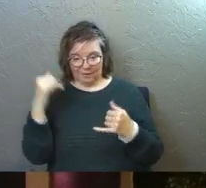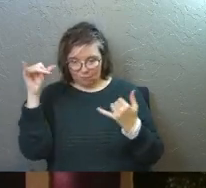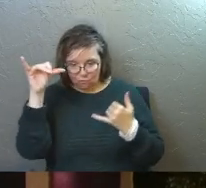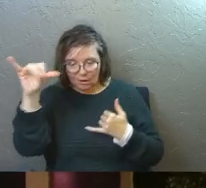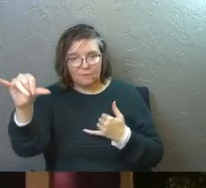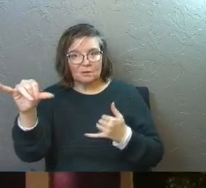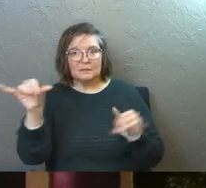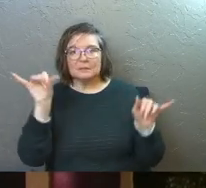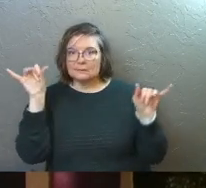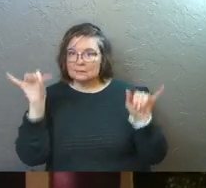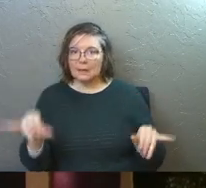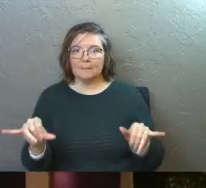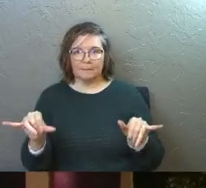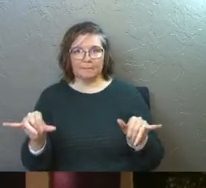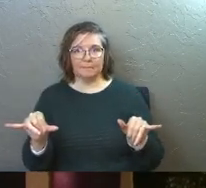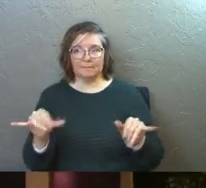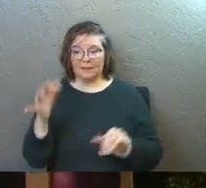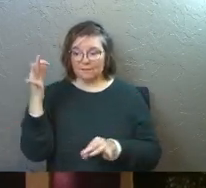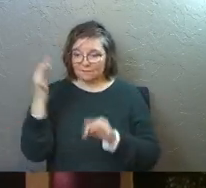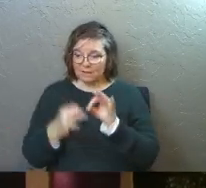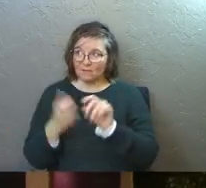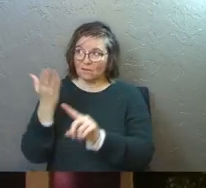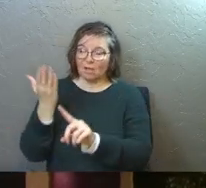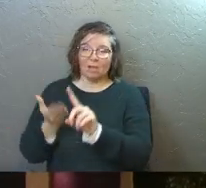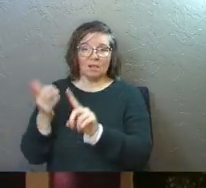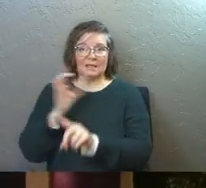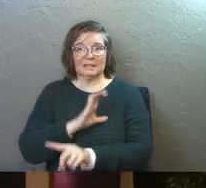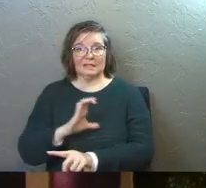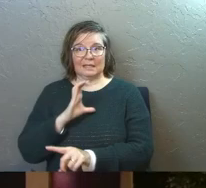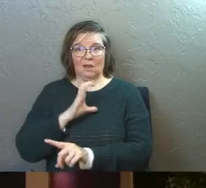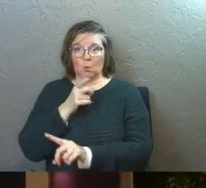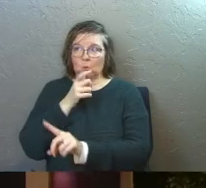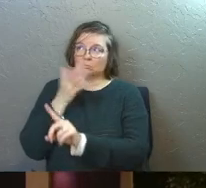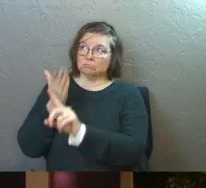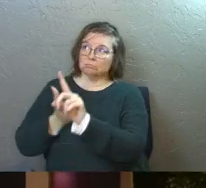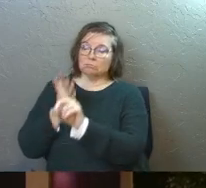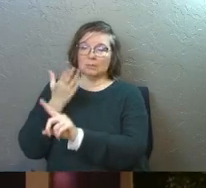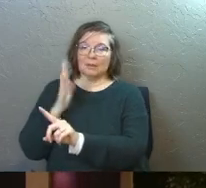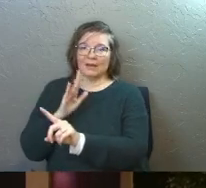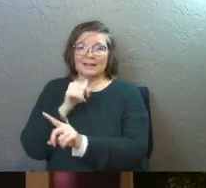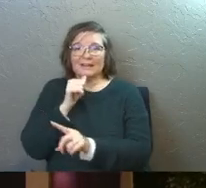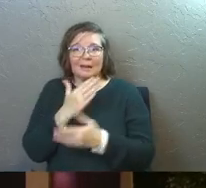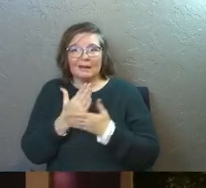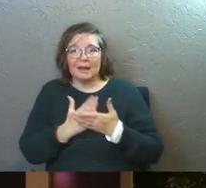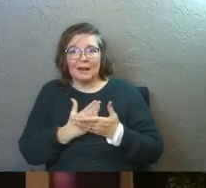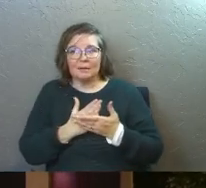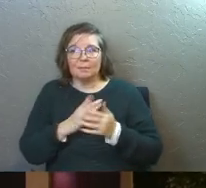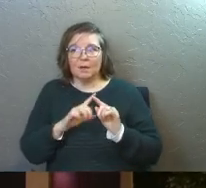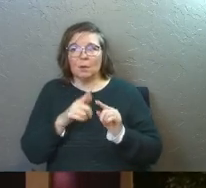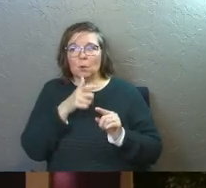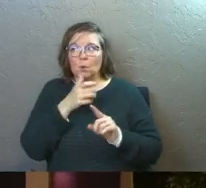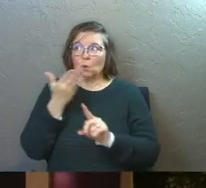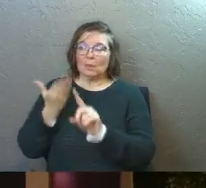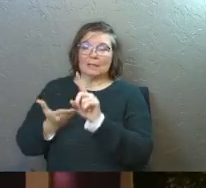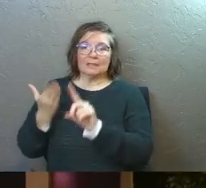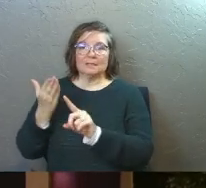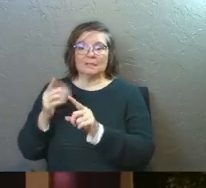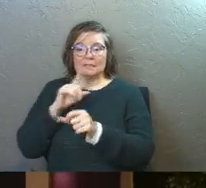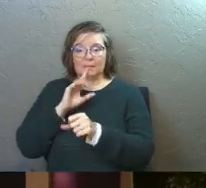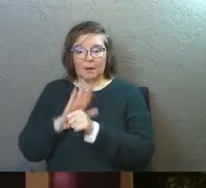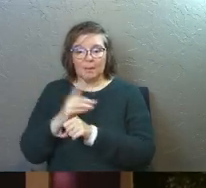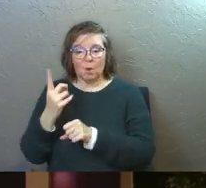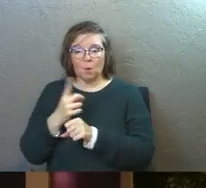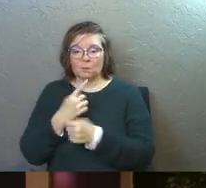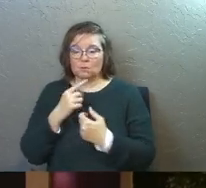He is faithful. It is the character, the nature of God, not just an aspect. It is who he is. His